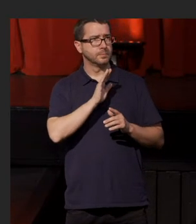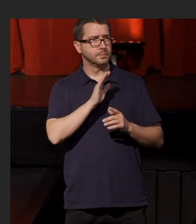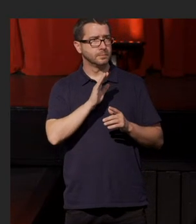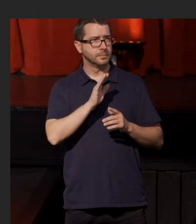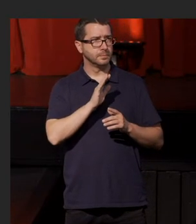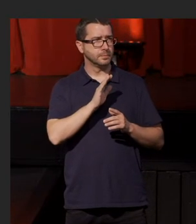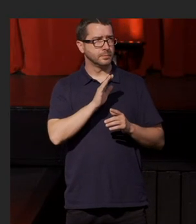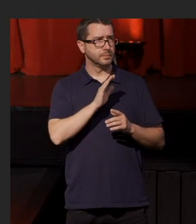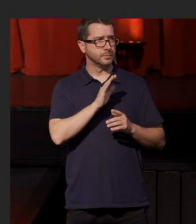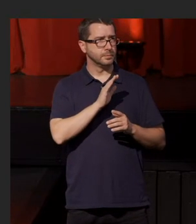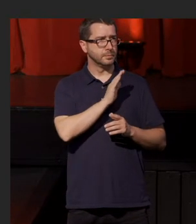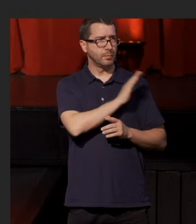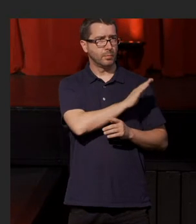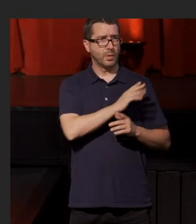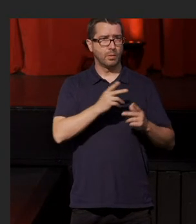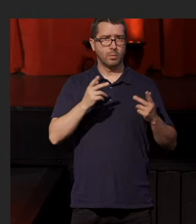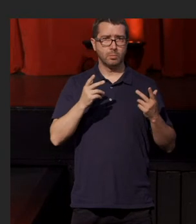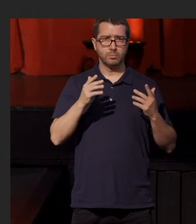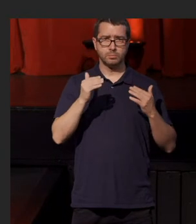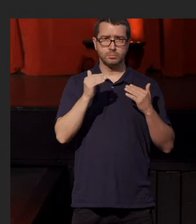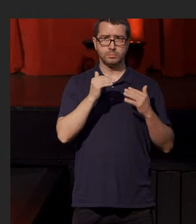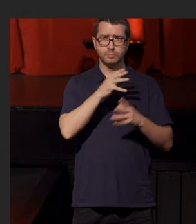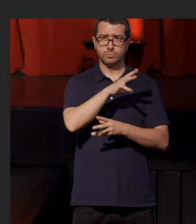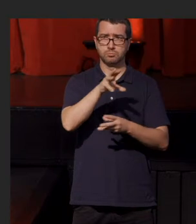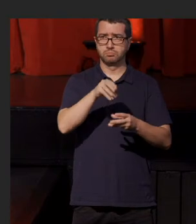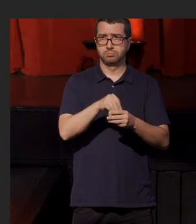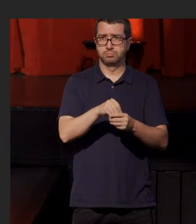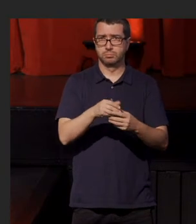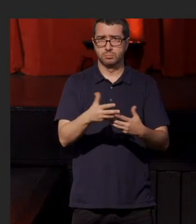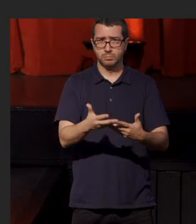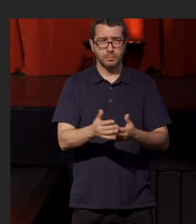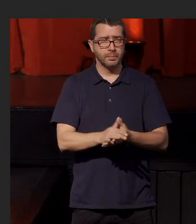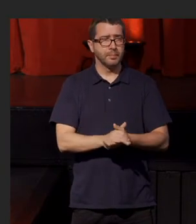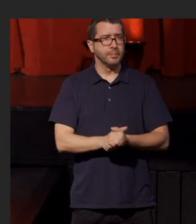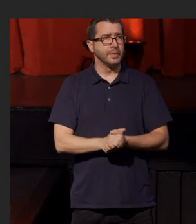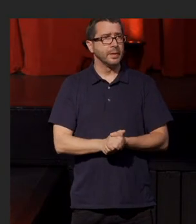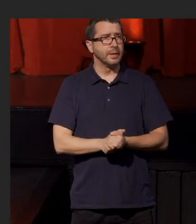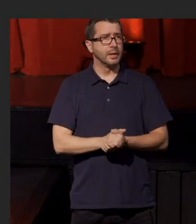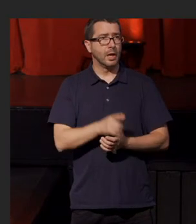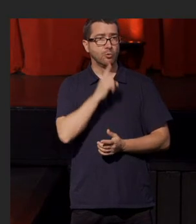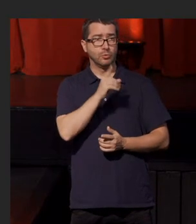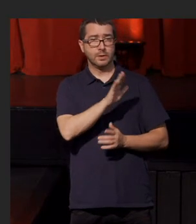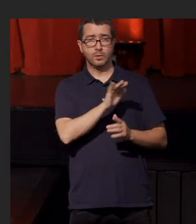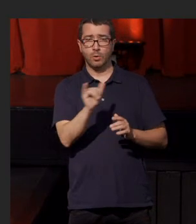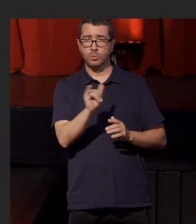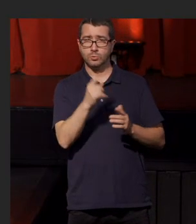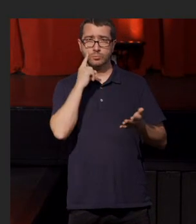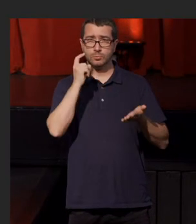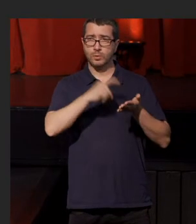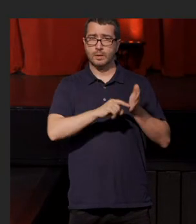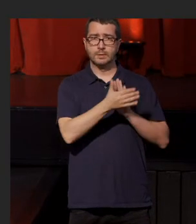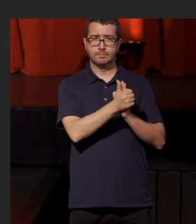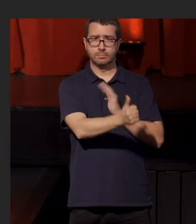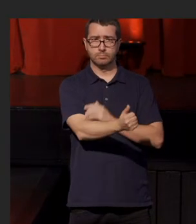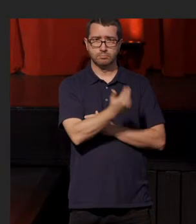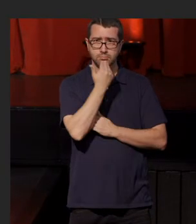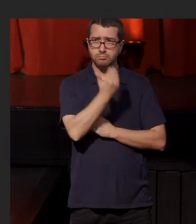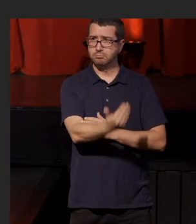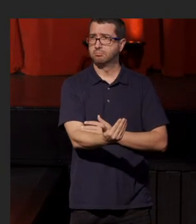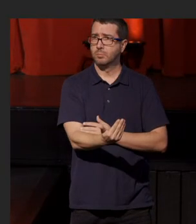say that they're actually in. And what this means is the honest answer to your question is if they're very good at what they do, it's going to be very hard for you to detect